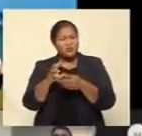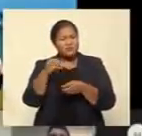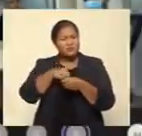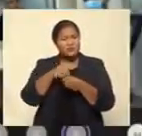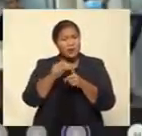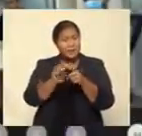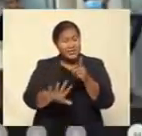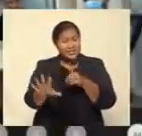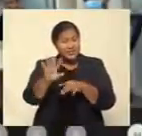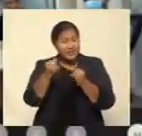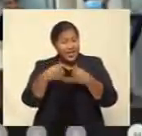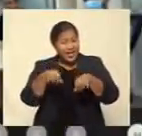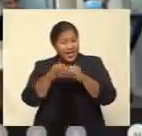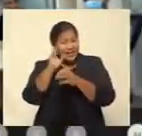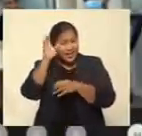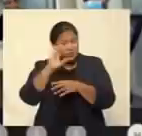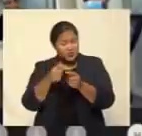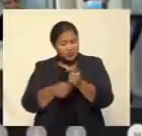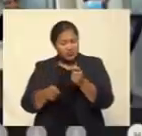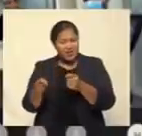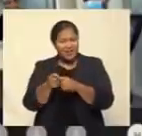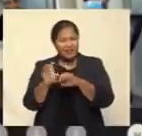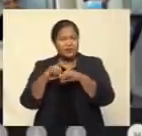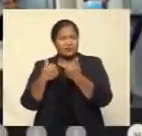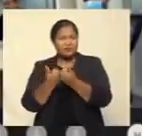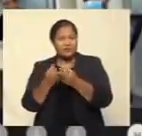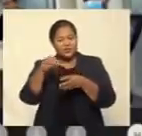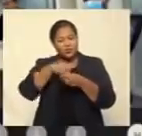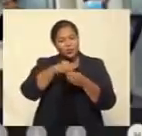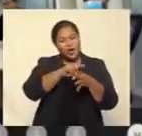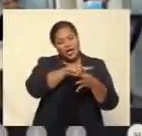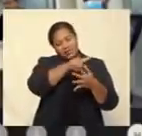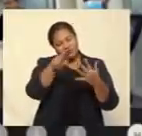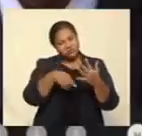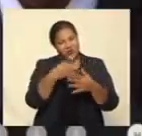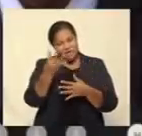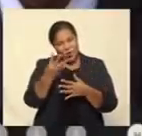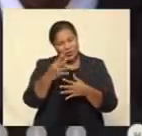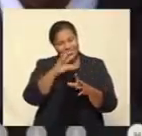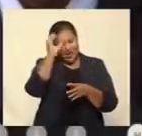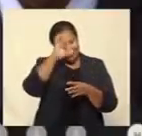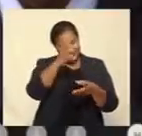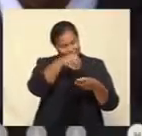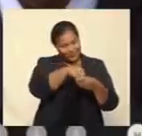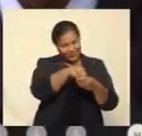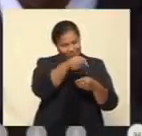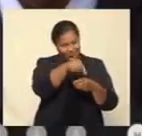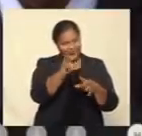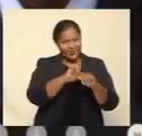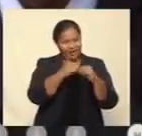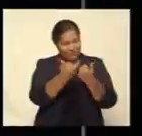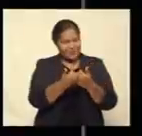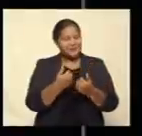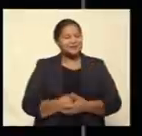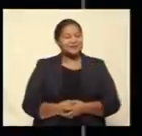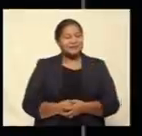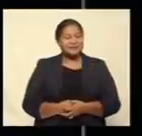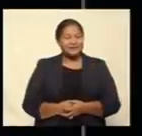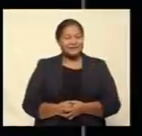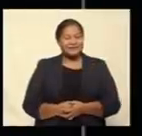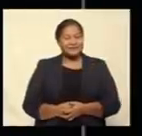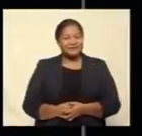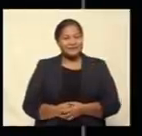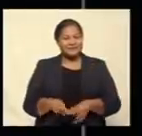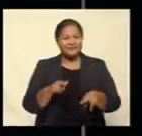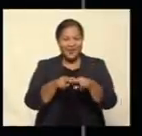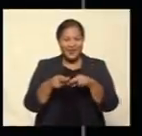Trade Agreement, which consists of 14 other Pacific Island countries. Kritika Kumar, FBC News.